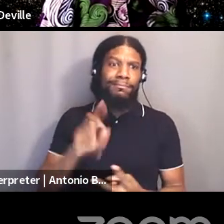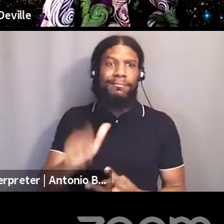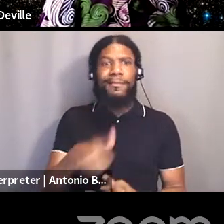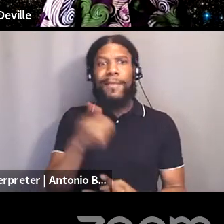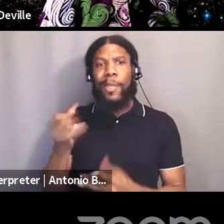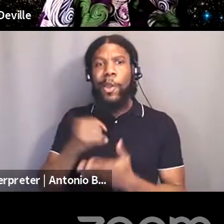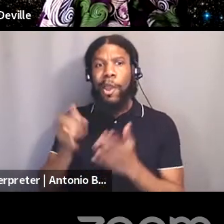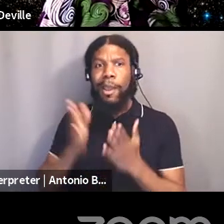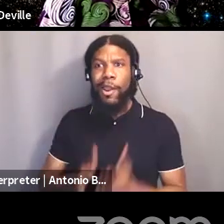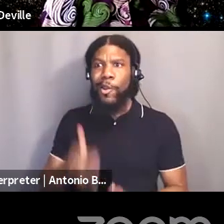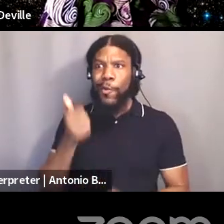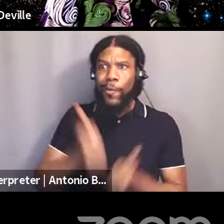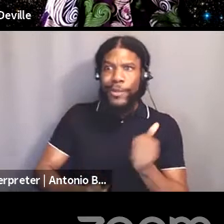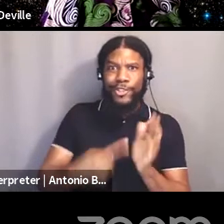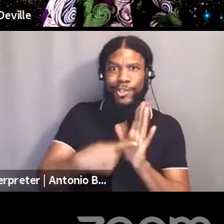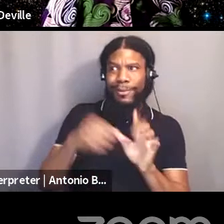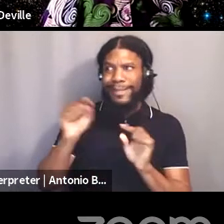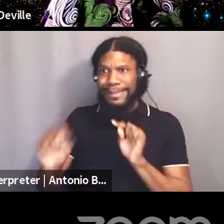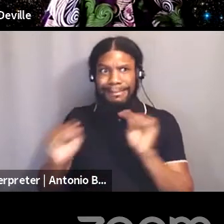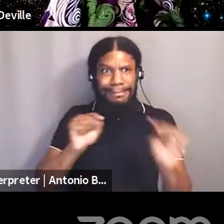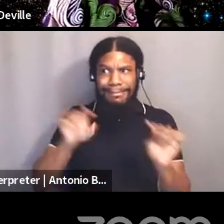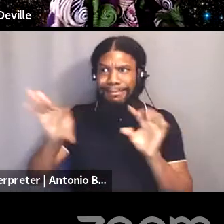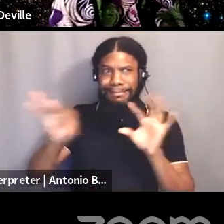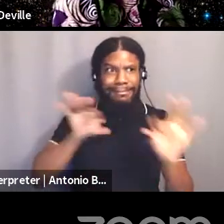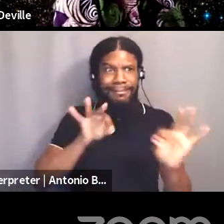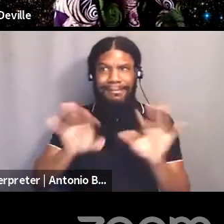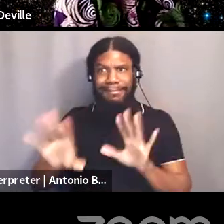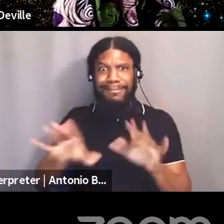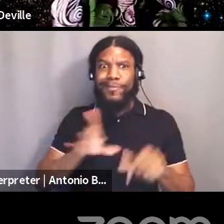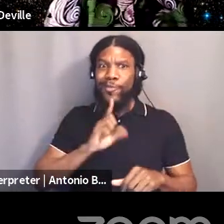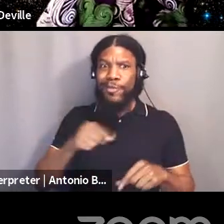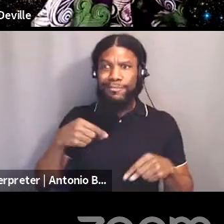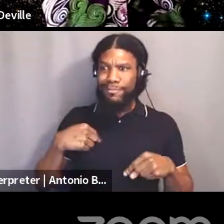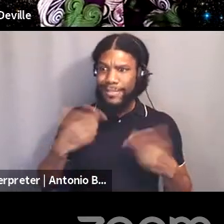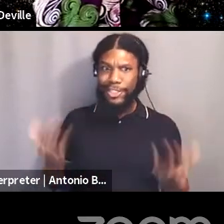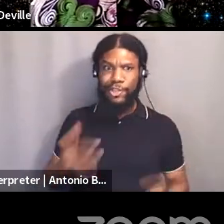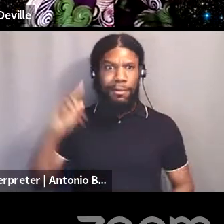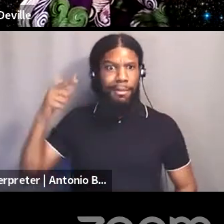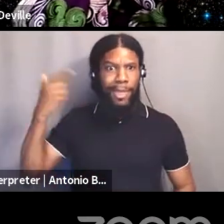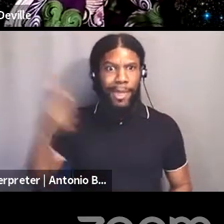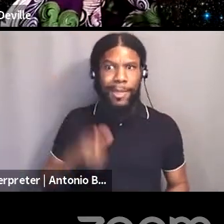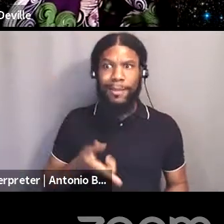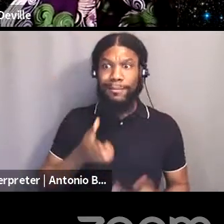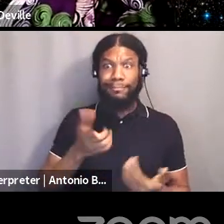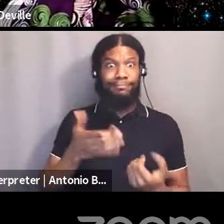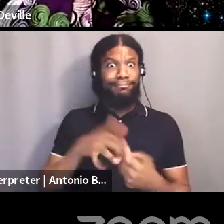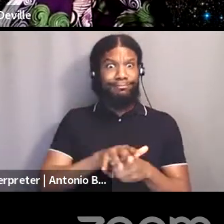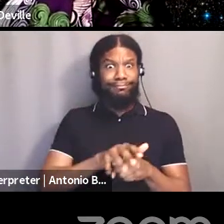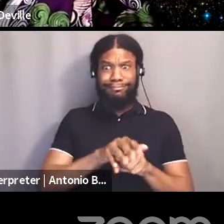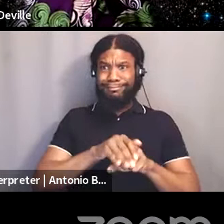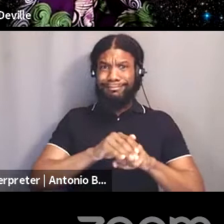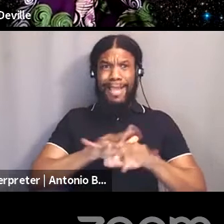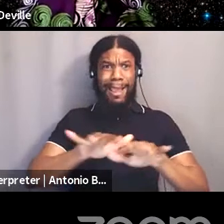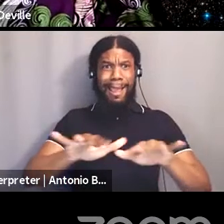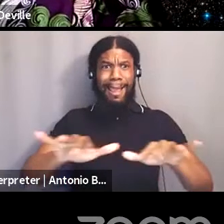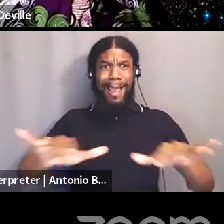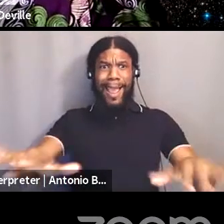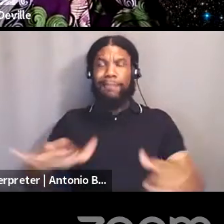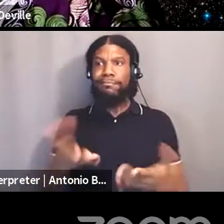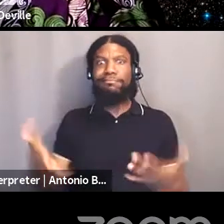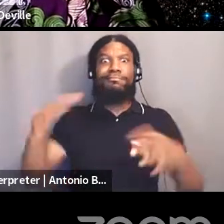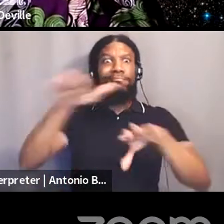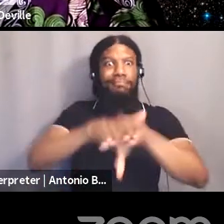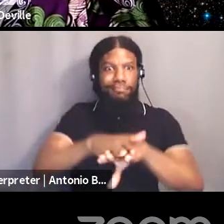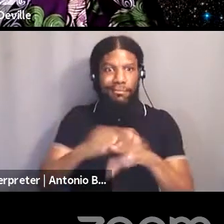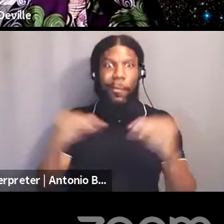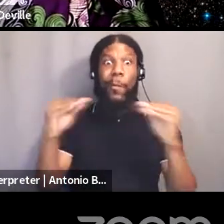show. And obviously, me being in London and it being a pandemic, that complicated things, especially when talking about how to make